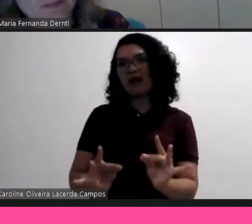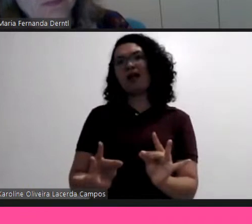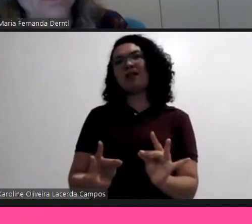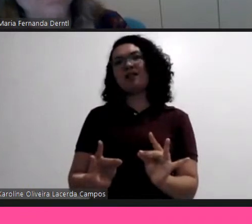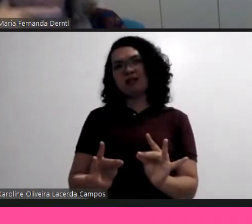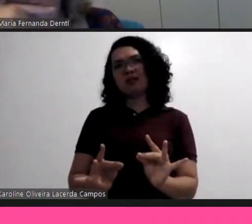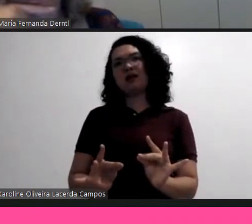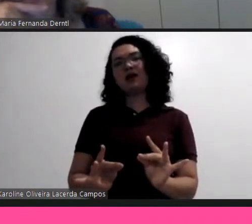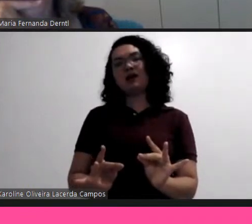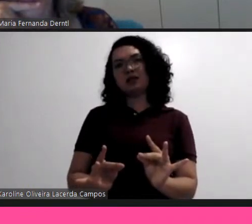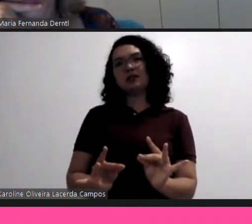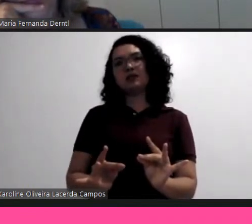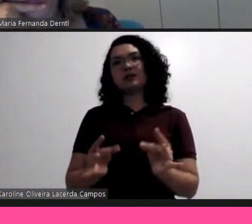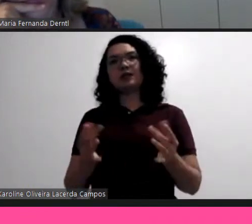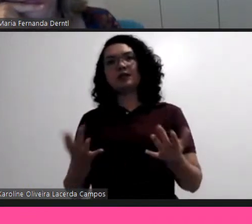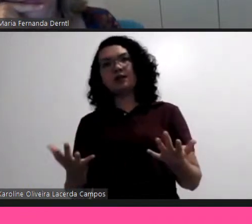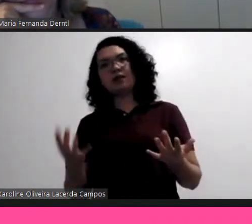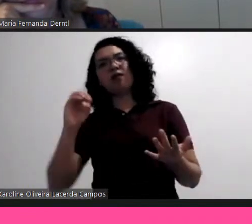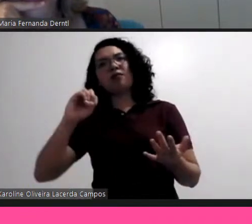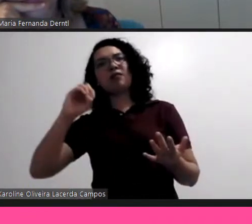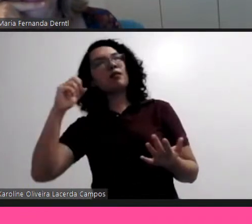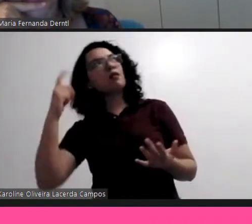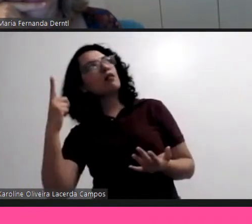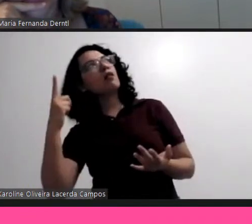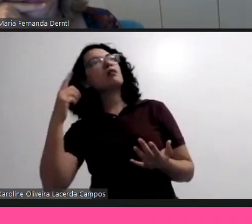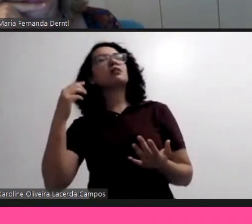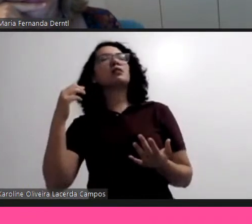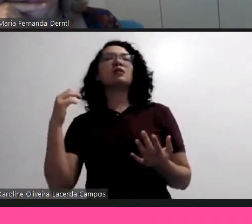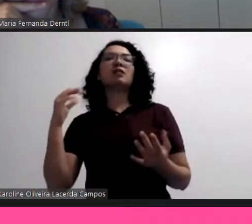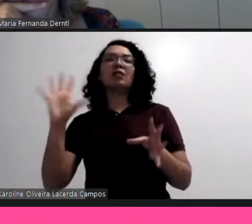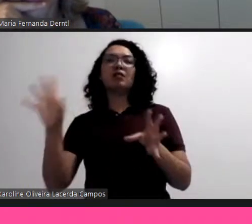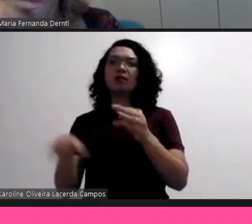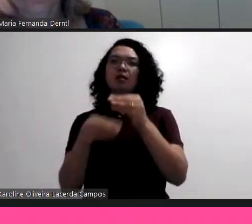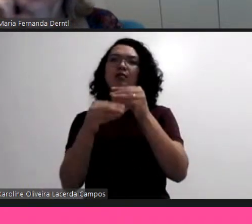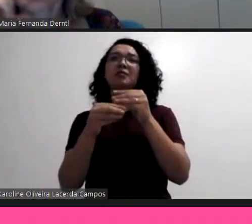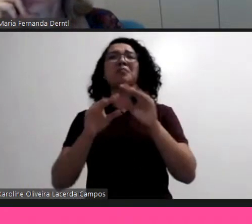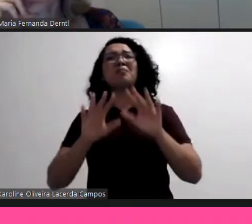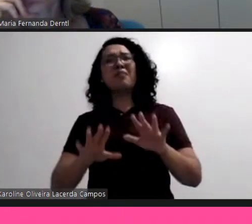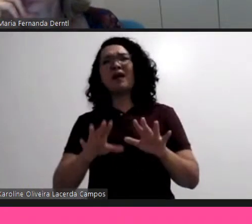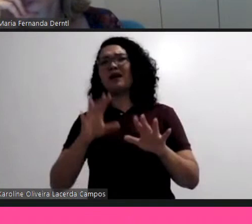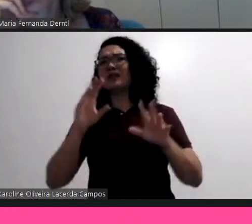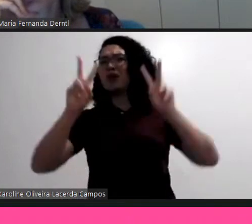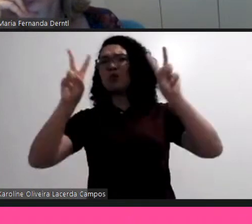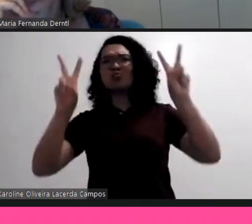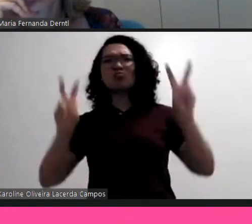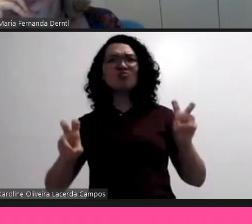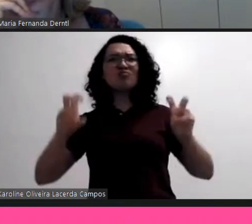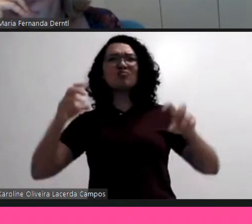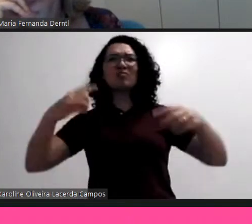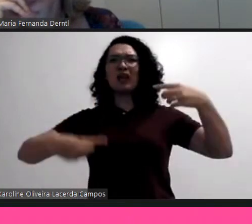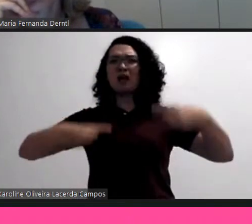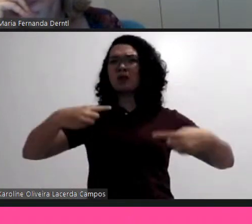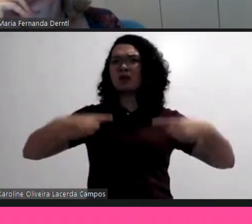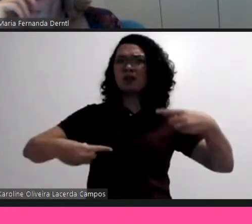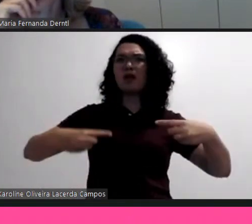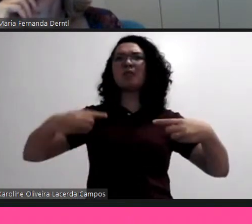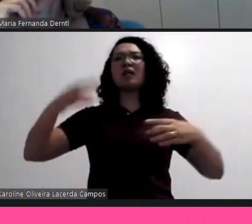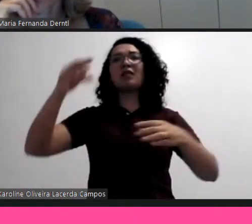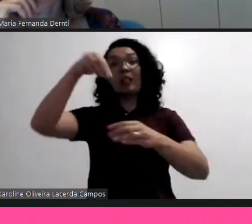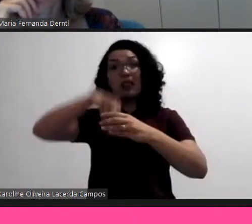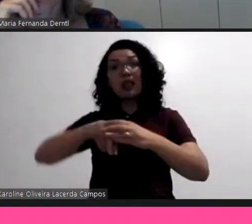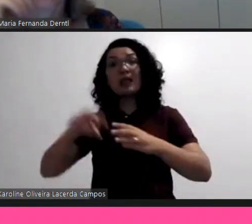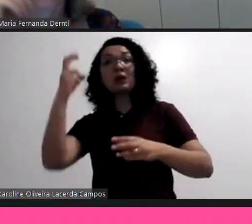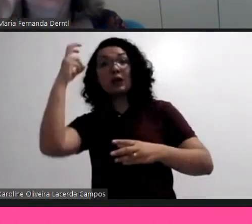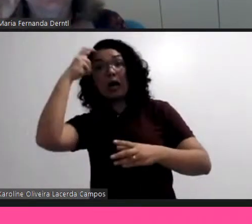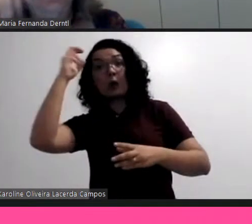at that point. Today, there is a very big debate that what is South African architecture. And again, not something that has been resolved, but it's something we